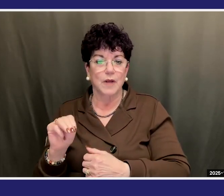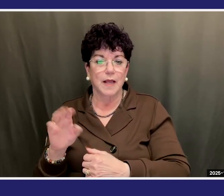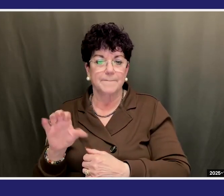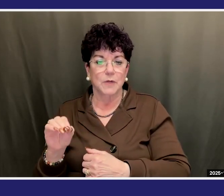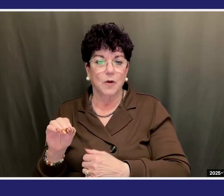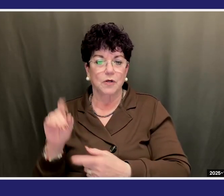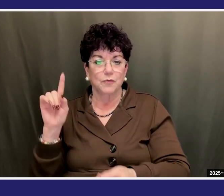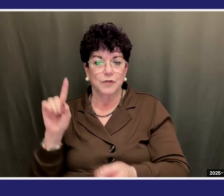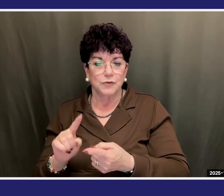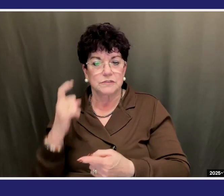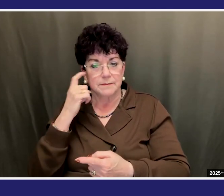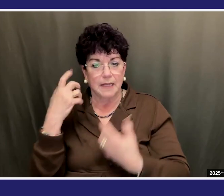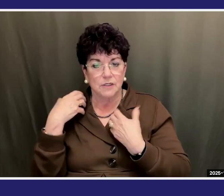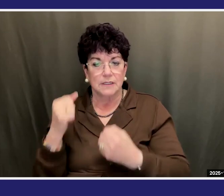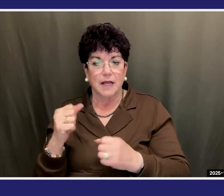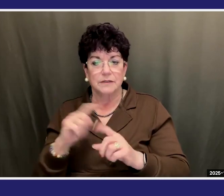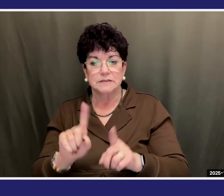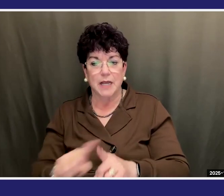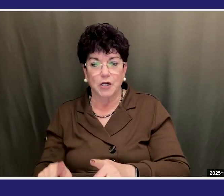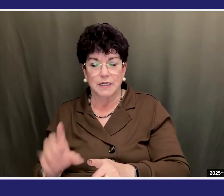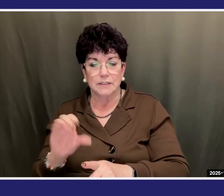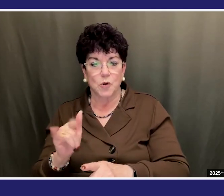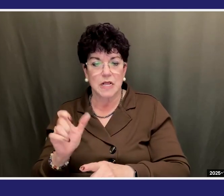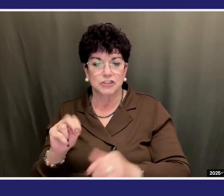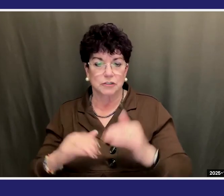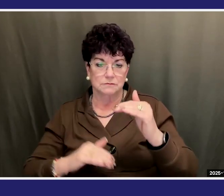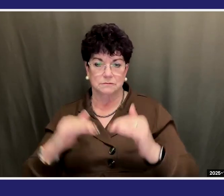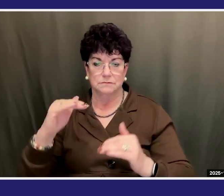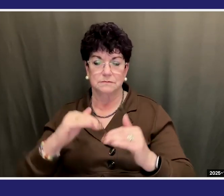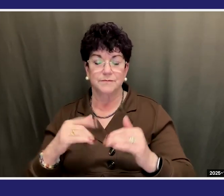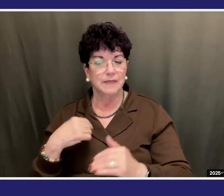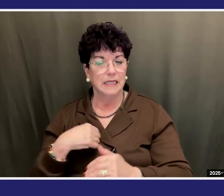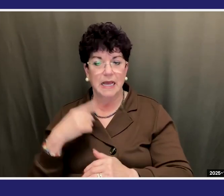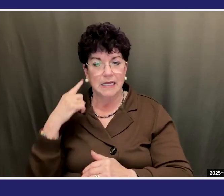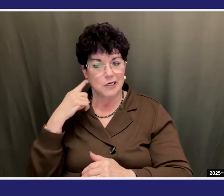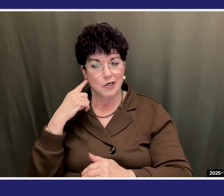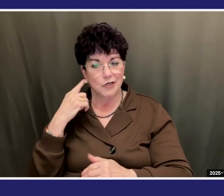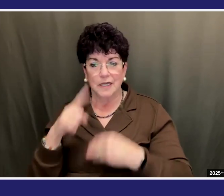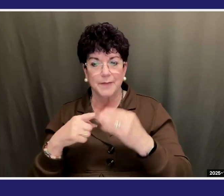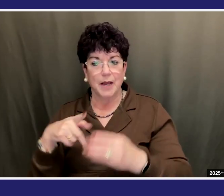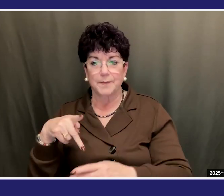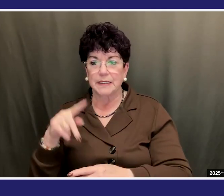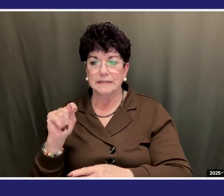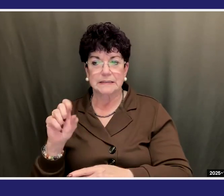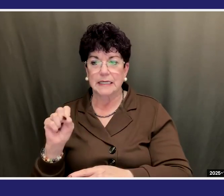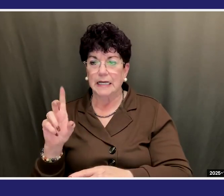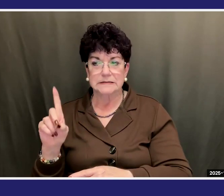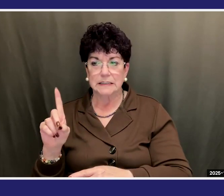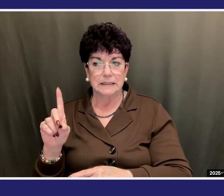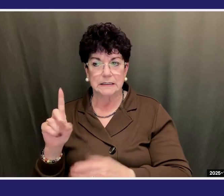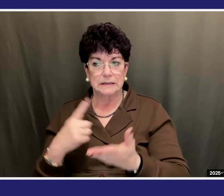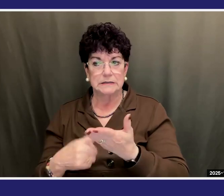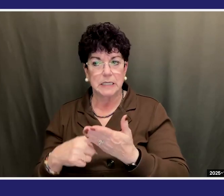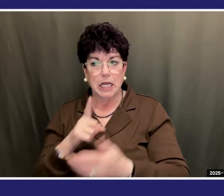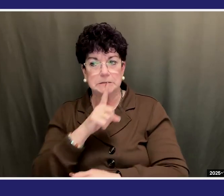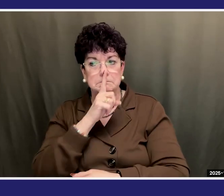Health Disparities Coalition. I haven't heard post-traumatic stress disorder talked